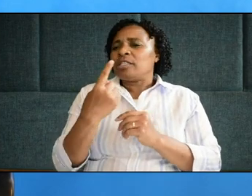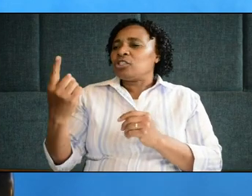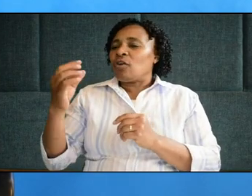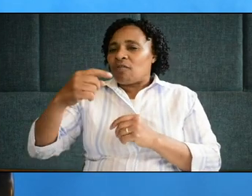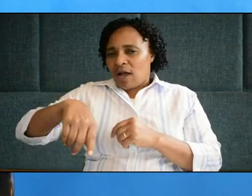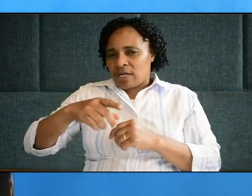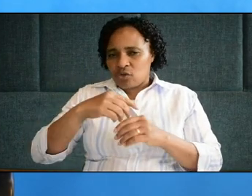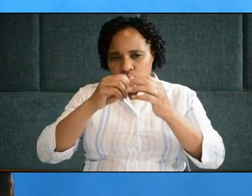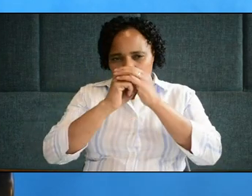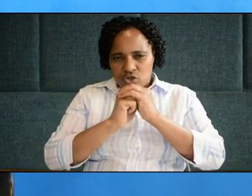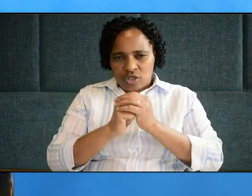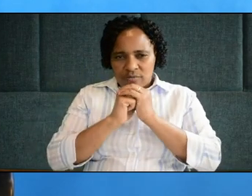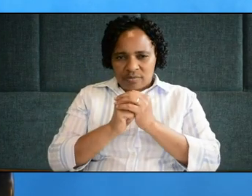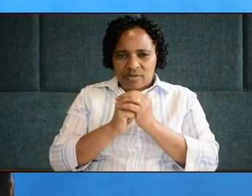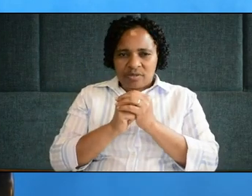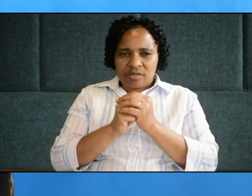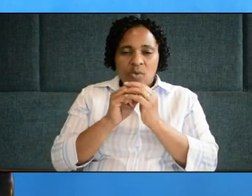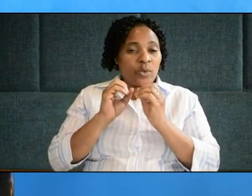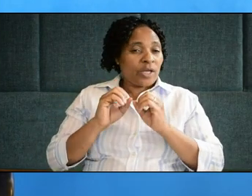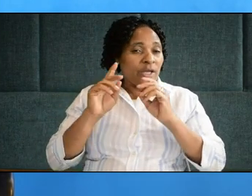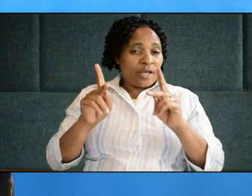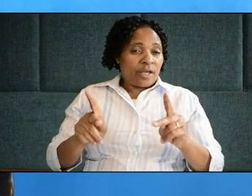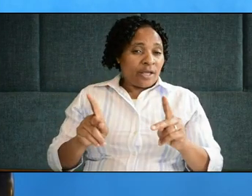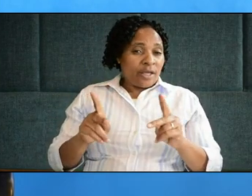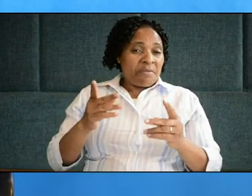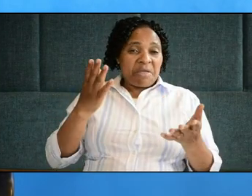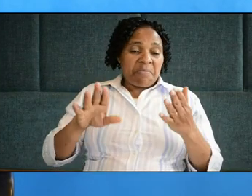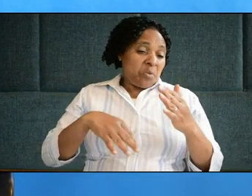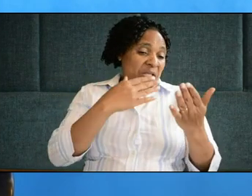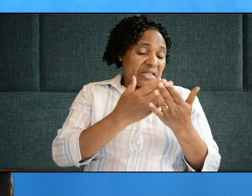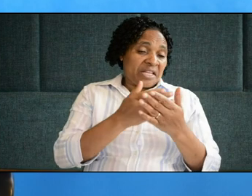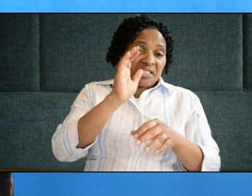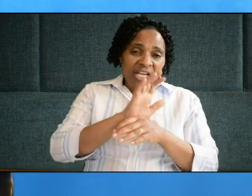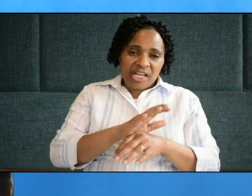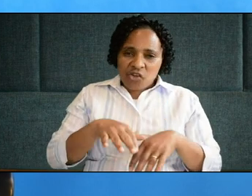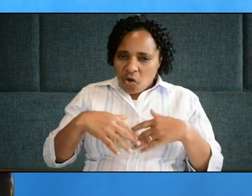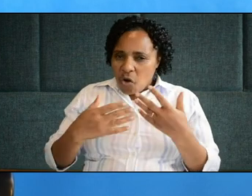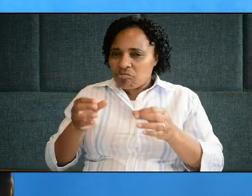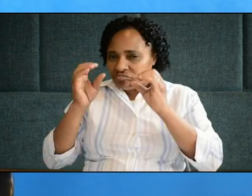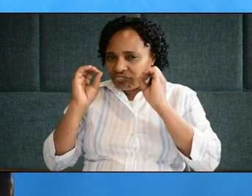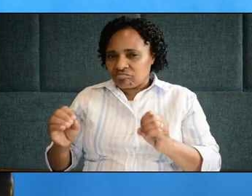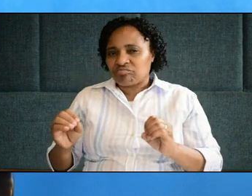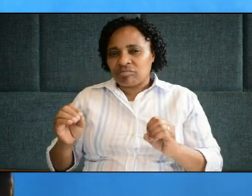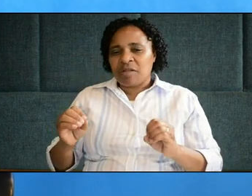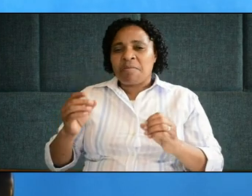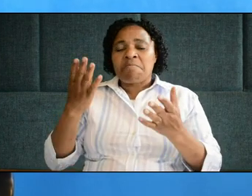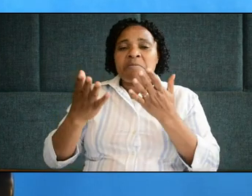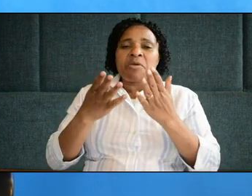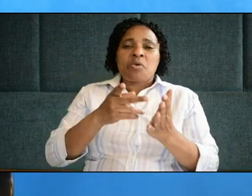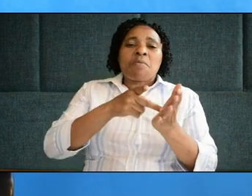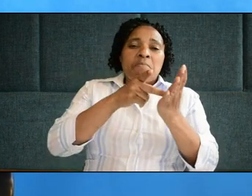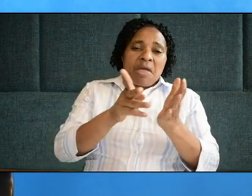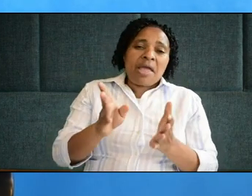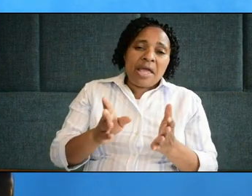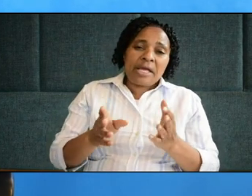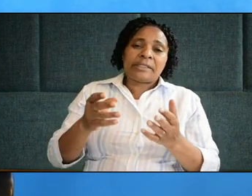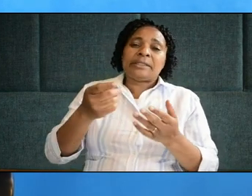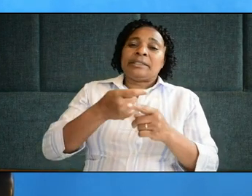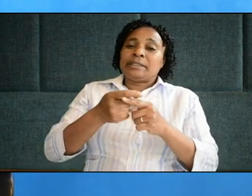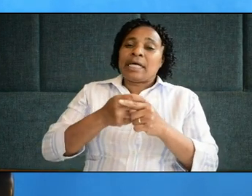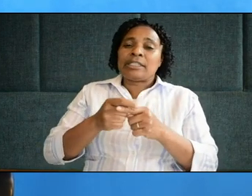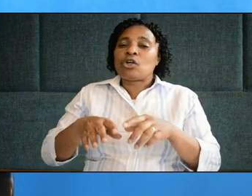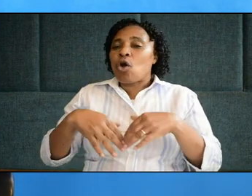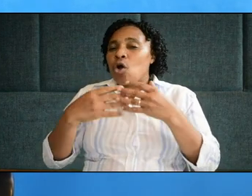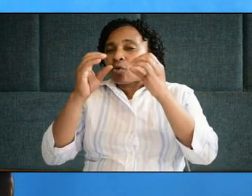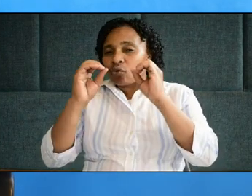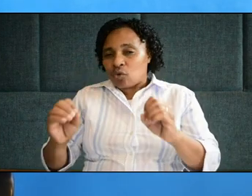worships, okay? Whether we attend church or not, okay? Whether we pay our tithe or not, okay?